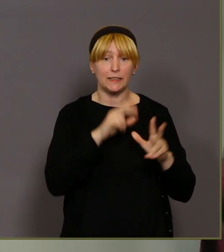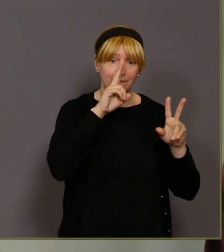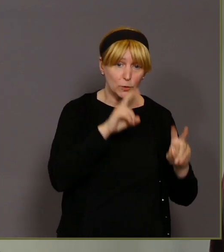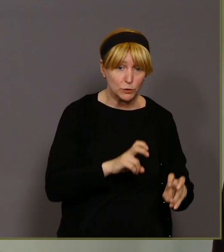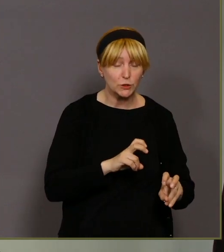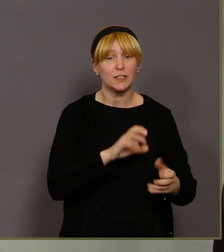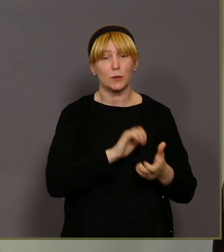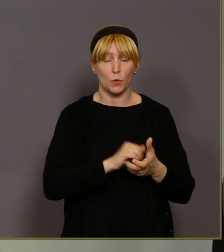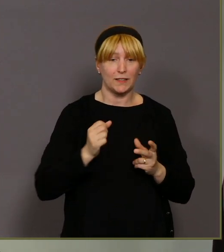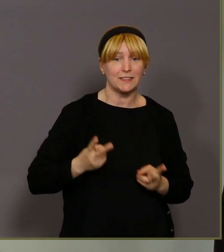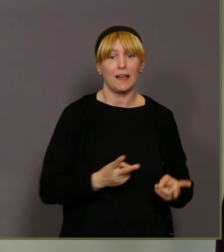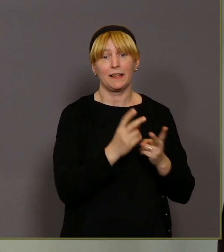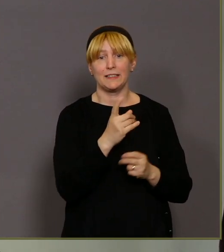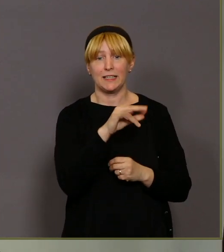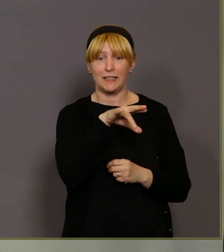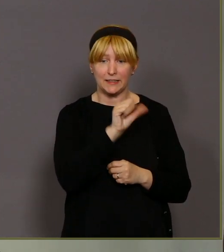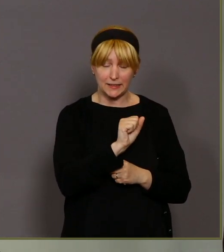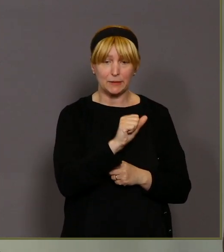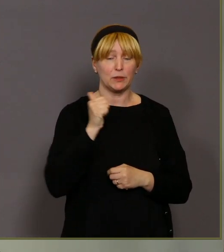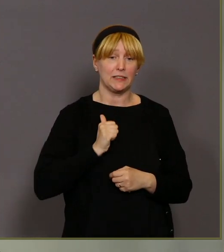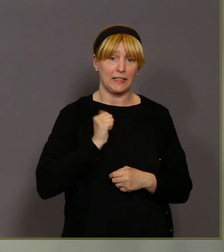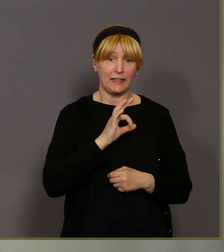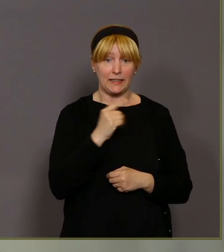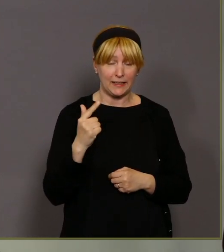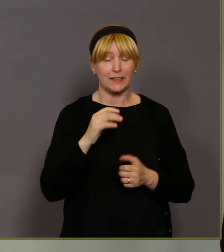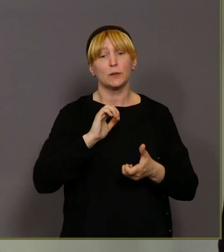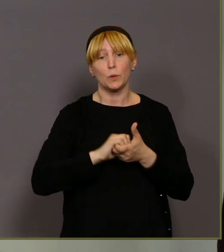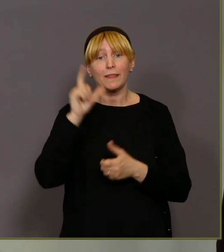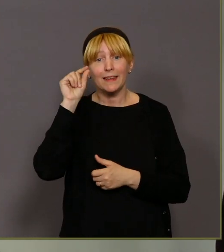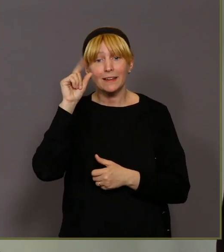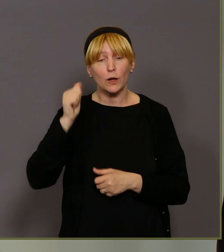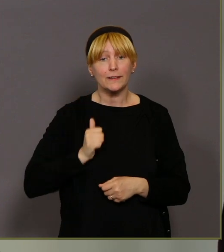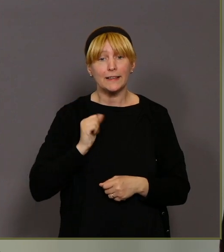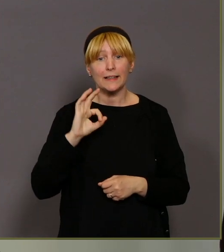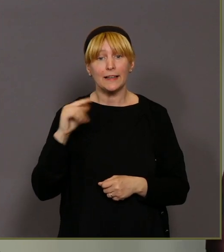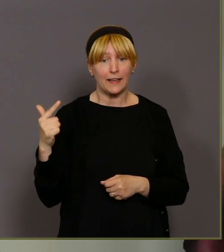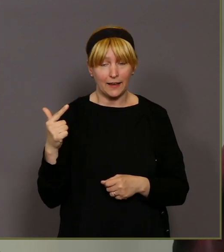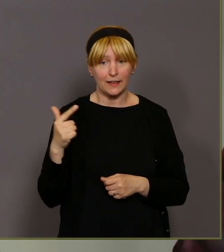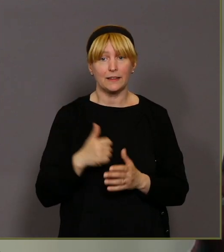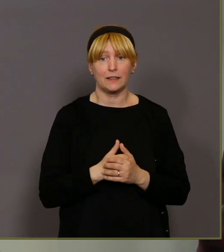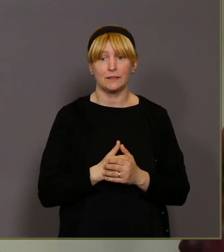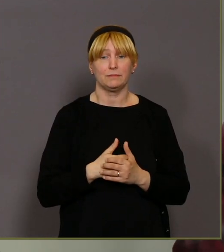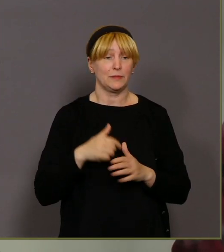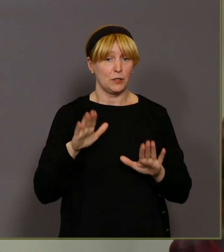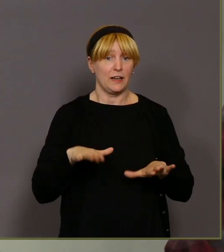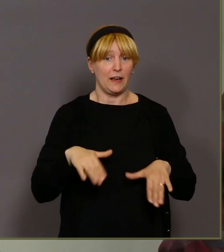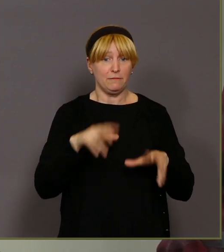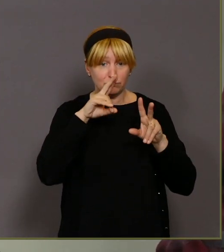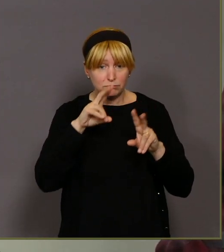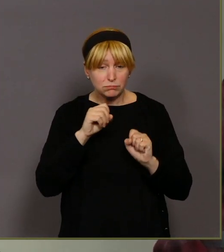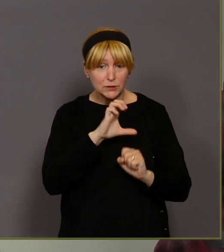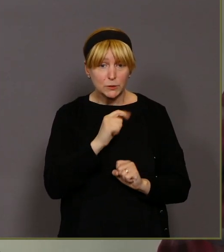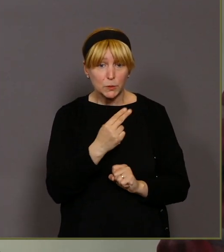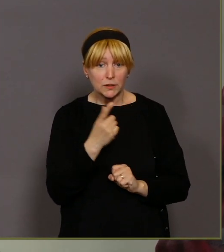and standardization on usability and digital accessibility. I've been 13 years in